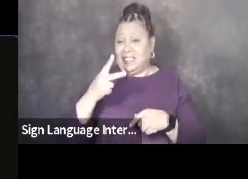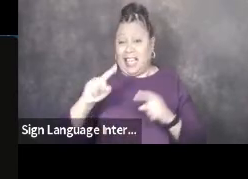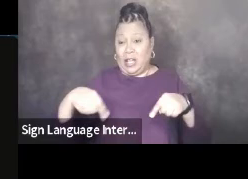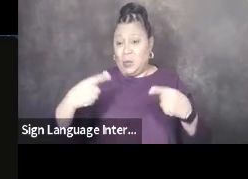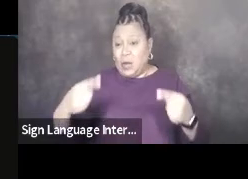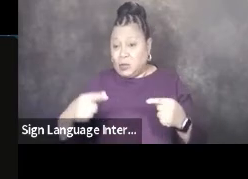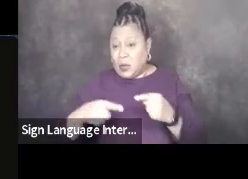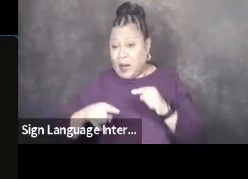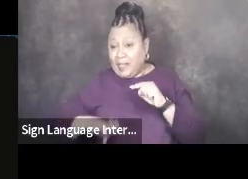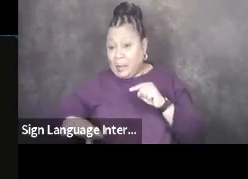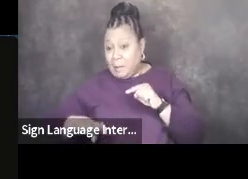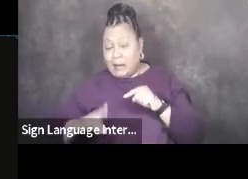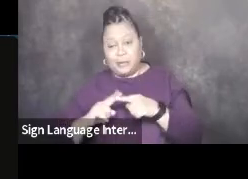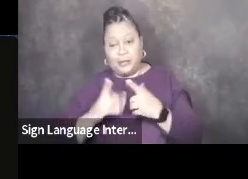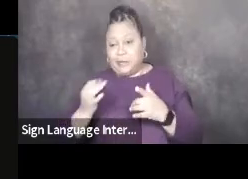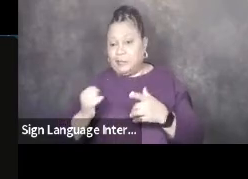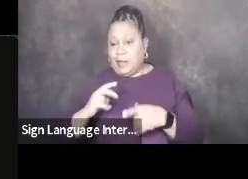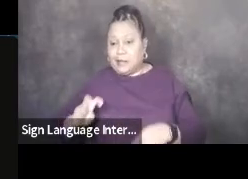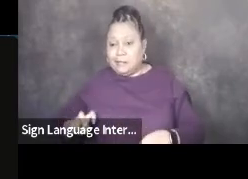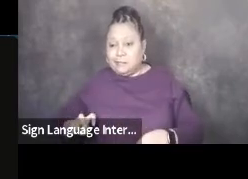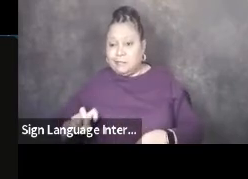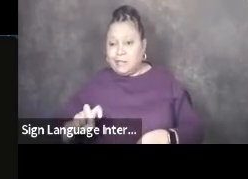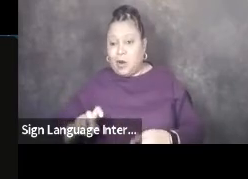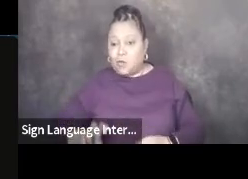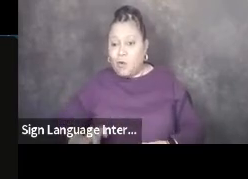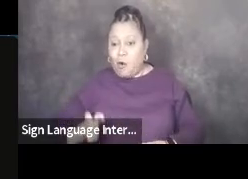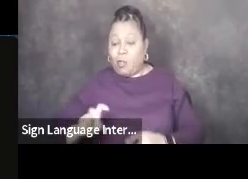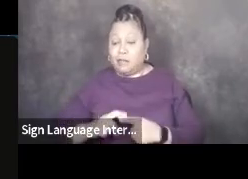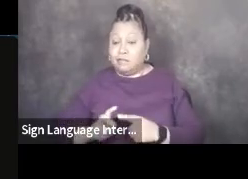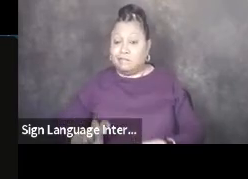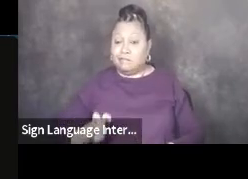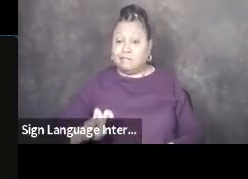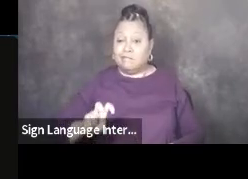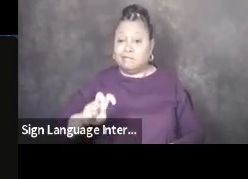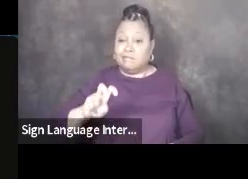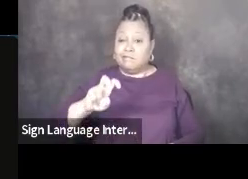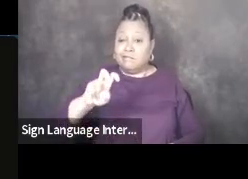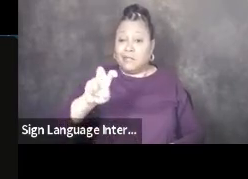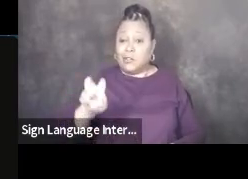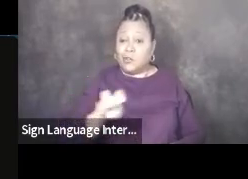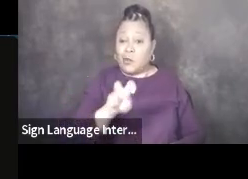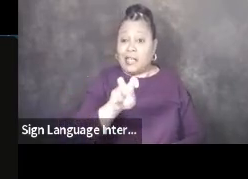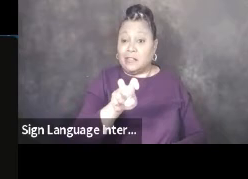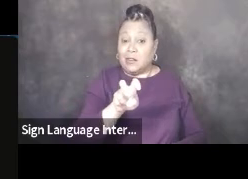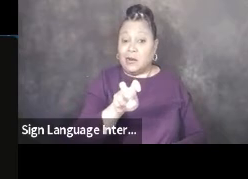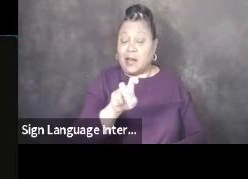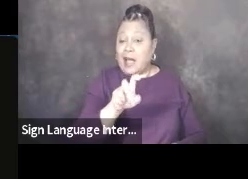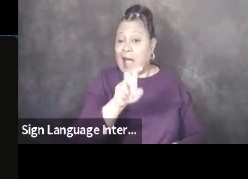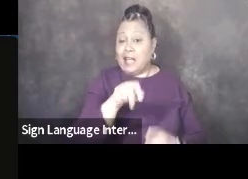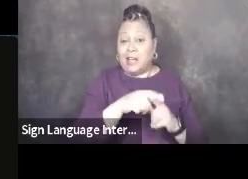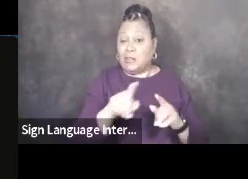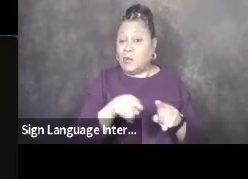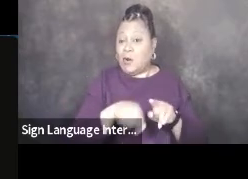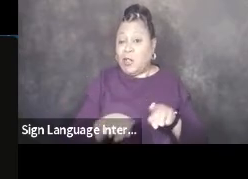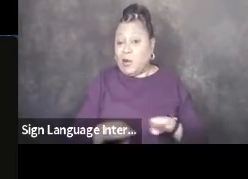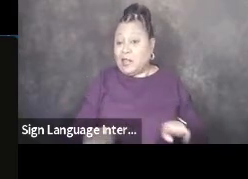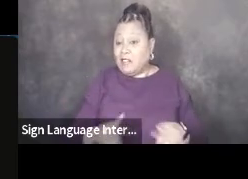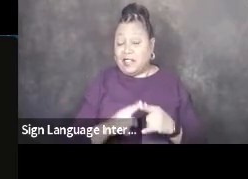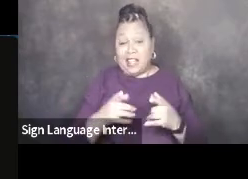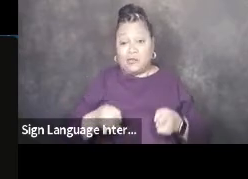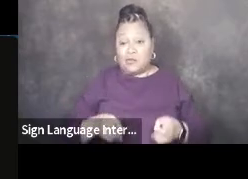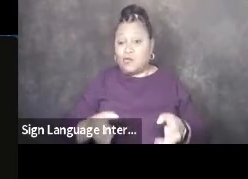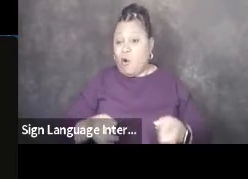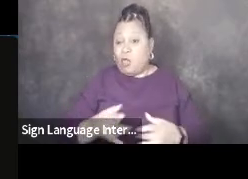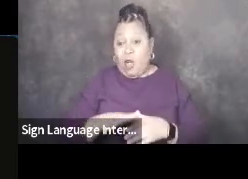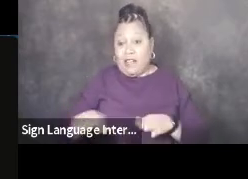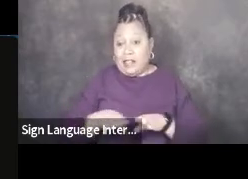wheelchair at the bottom. You just basically roll onto it at the top, transverse the stair down to the lower level, and then roll off at the